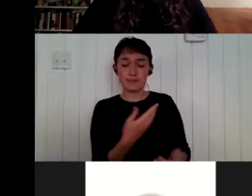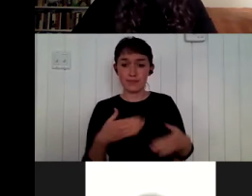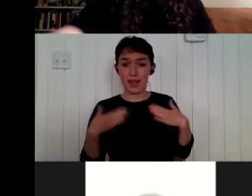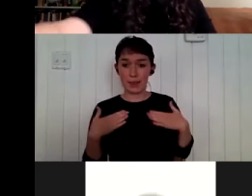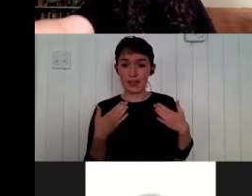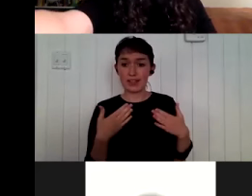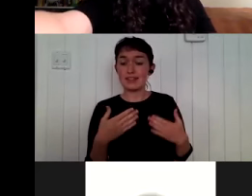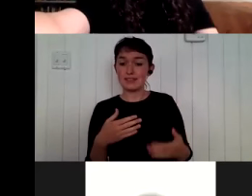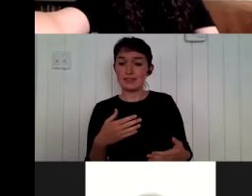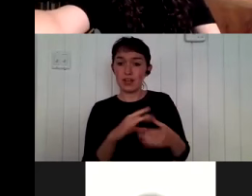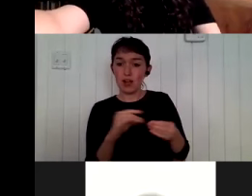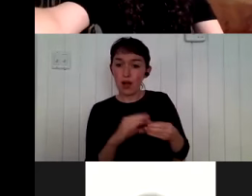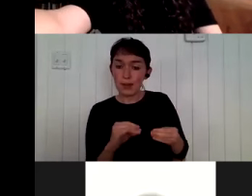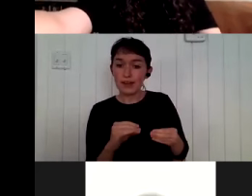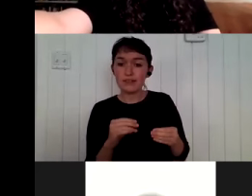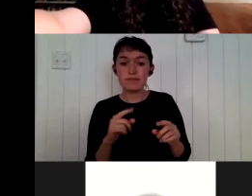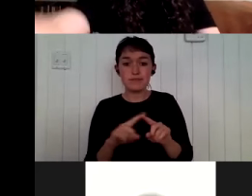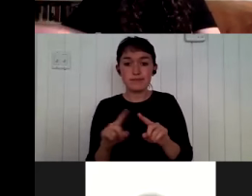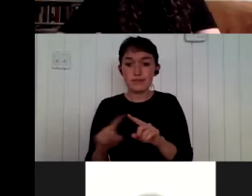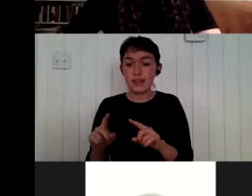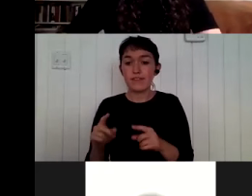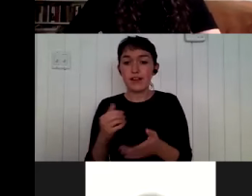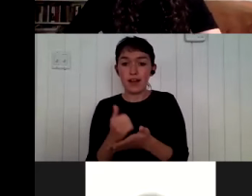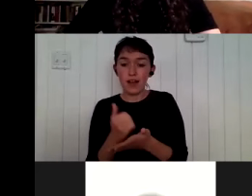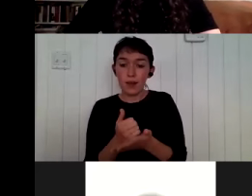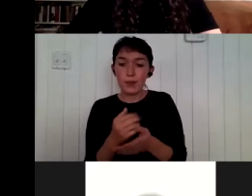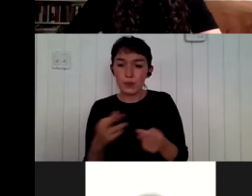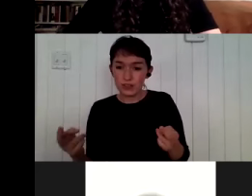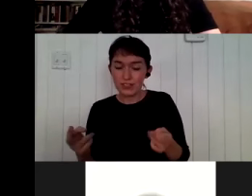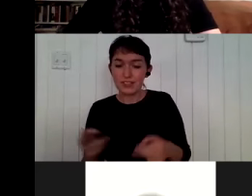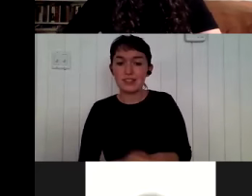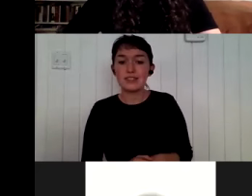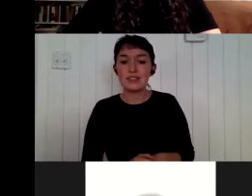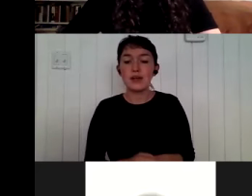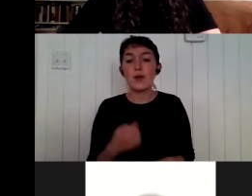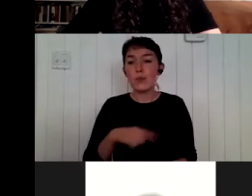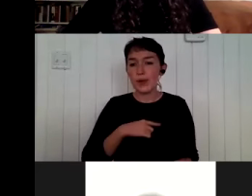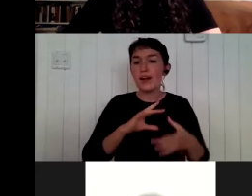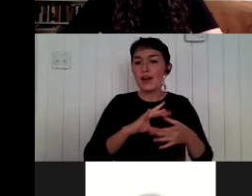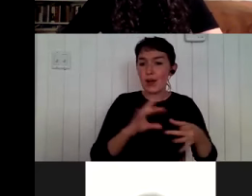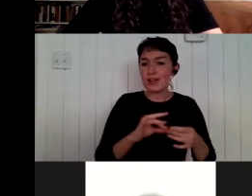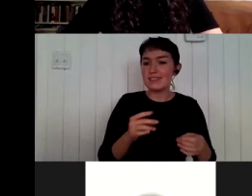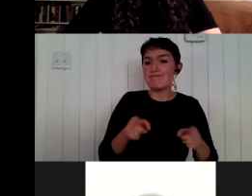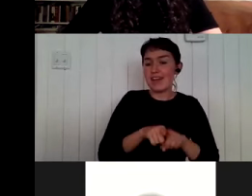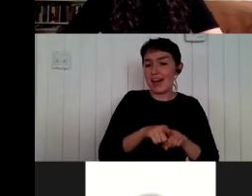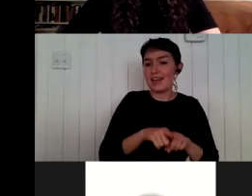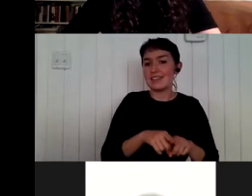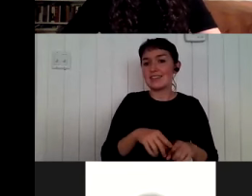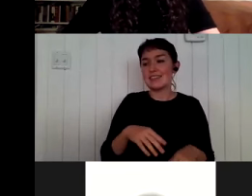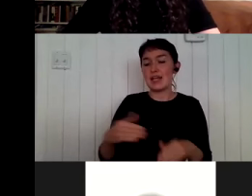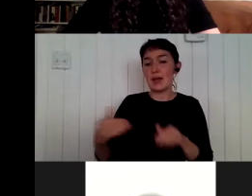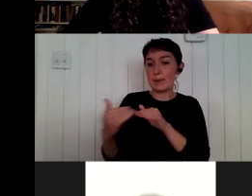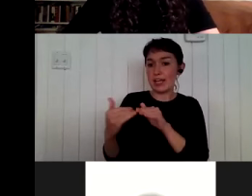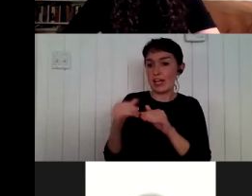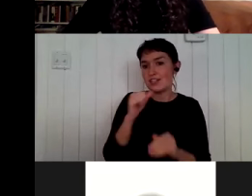they might work. But I double want to emphasize when we comment on them, we are commenting them on as a peer and not as an expert.